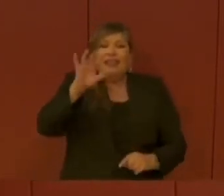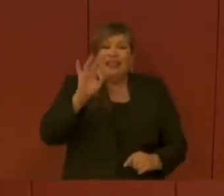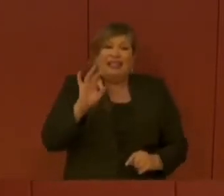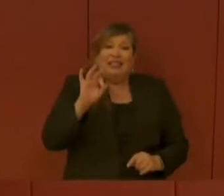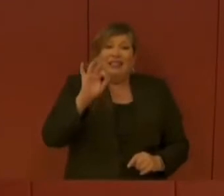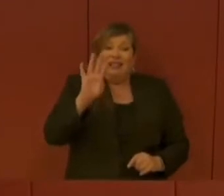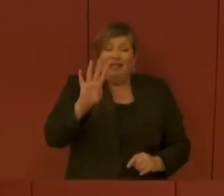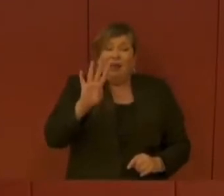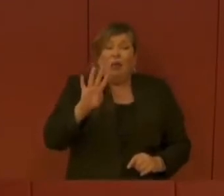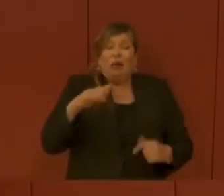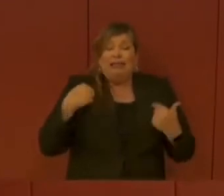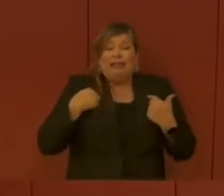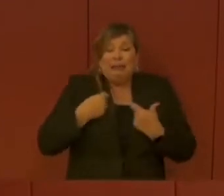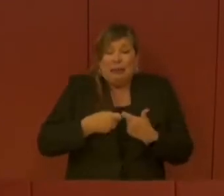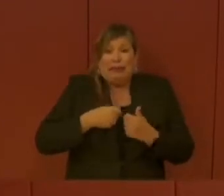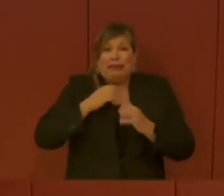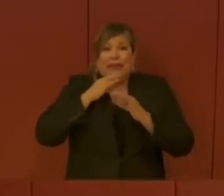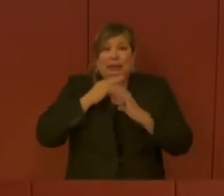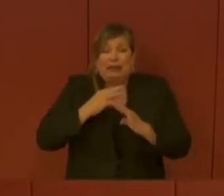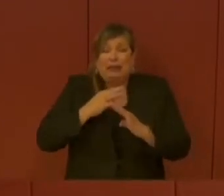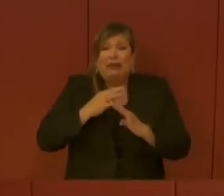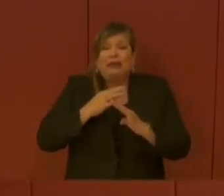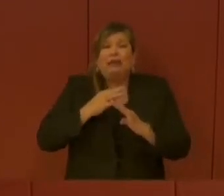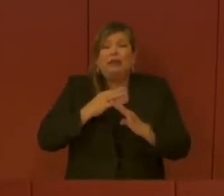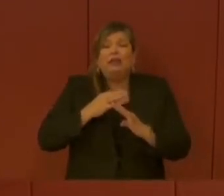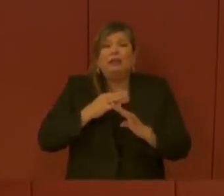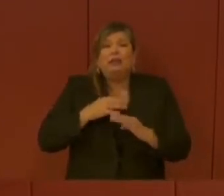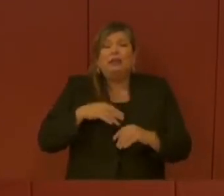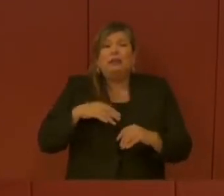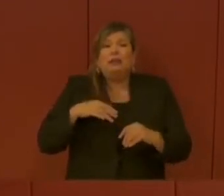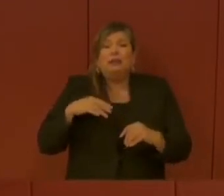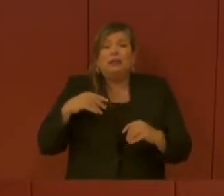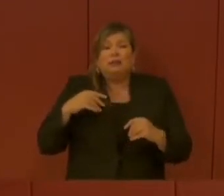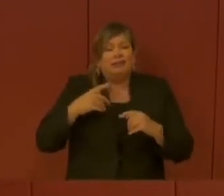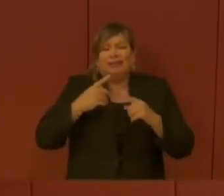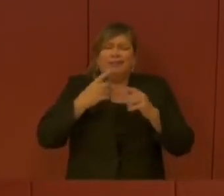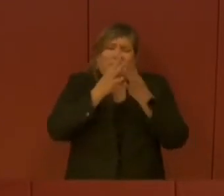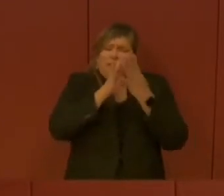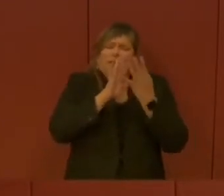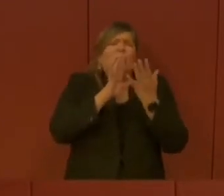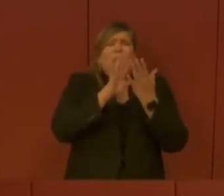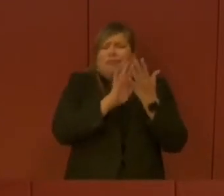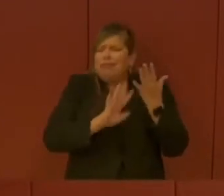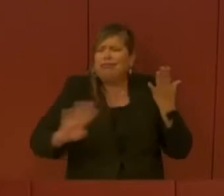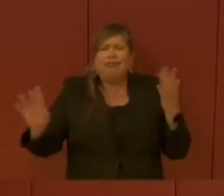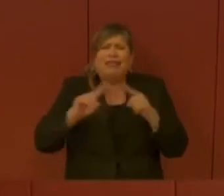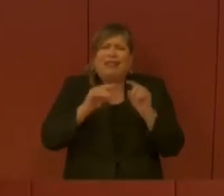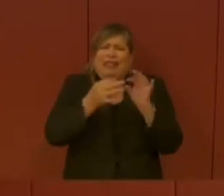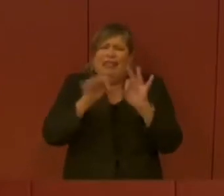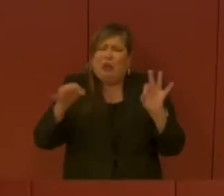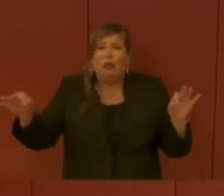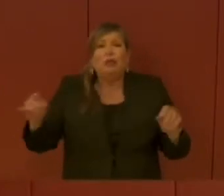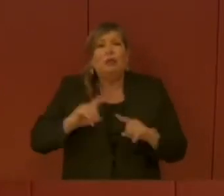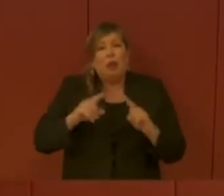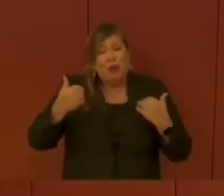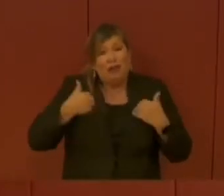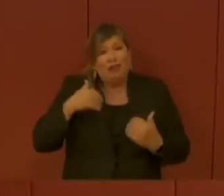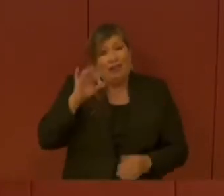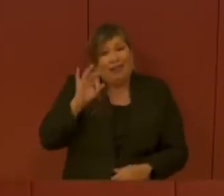94 Spanish-speaking, that's specific Spanish-speaking, we're doing it across the spectrum, 94 Spanish-speaking